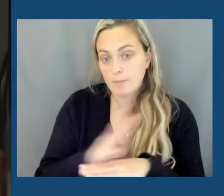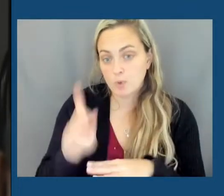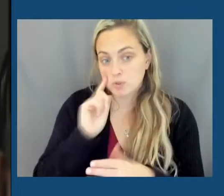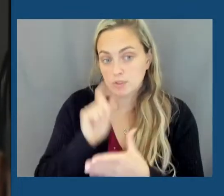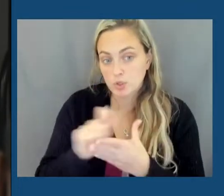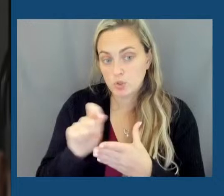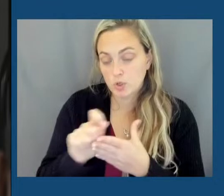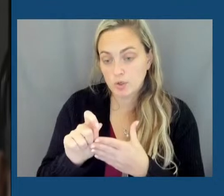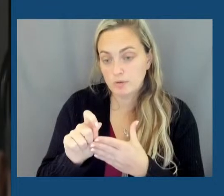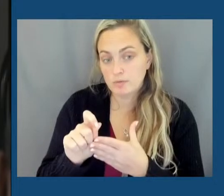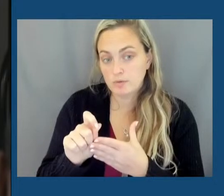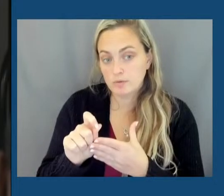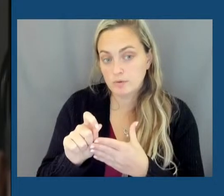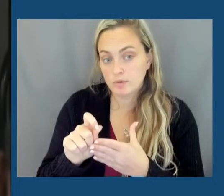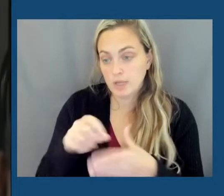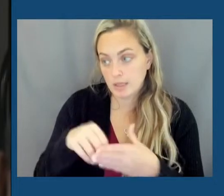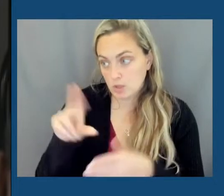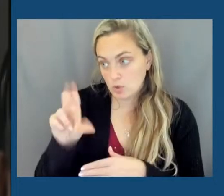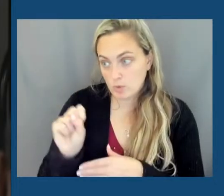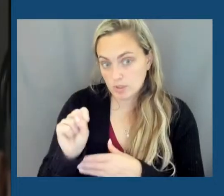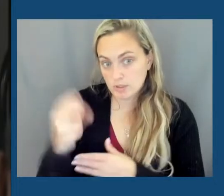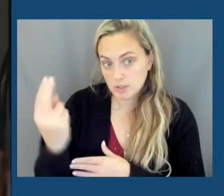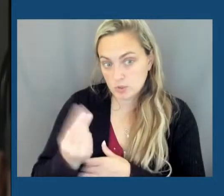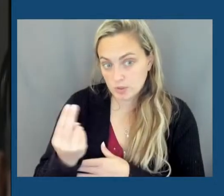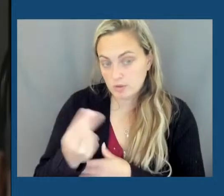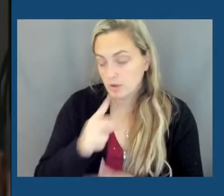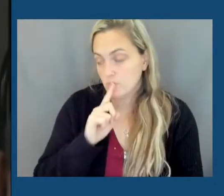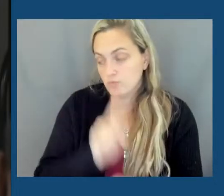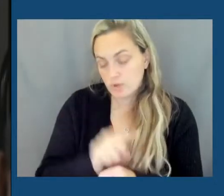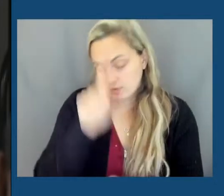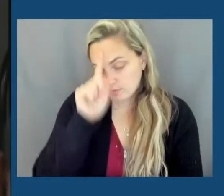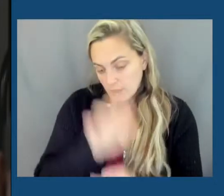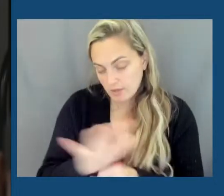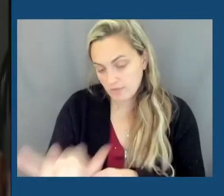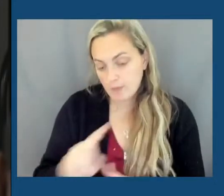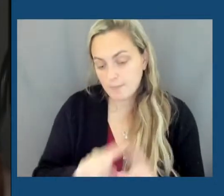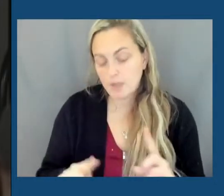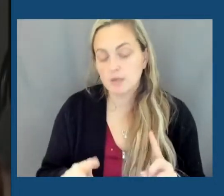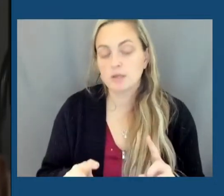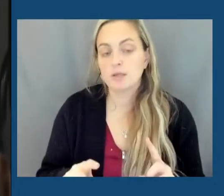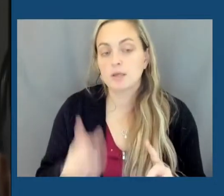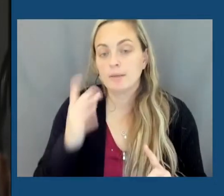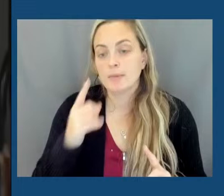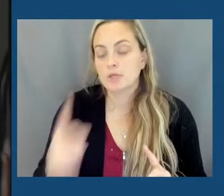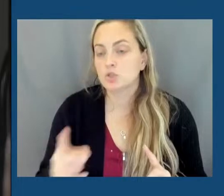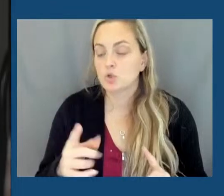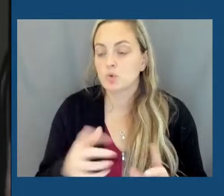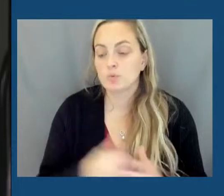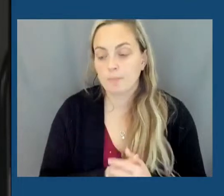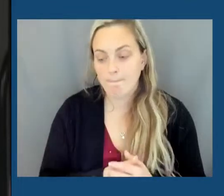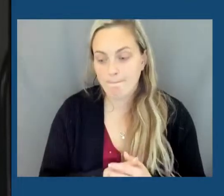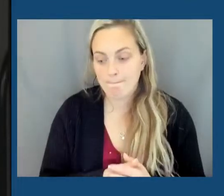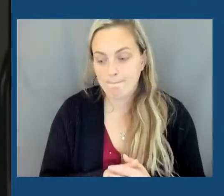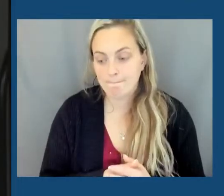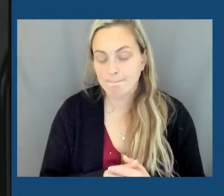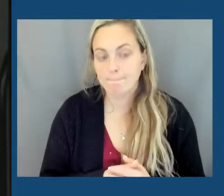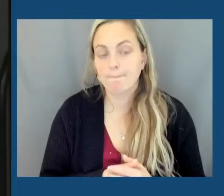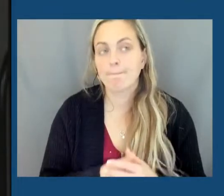of in United States history. I really believe that, because you took the